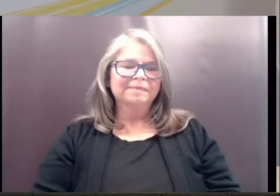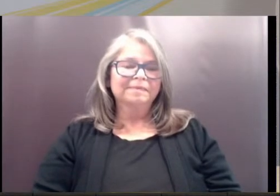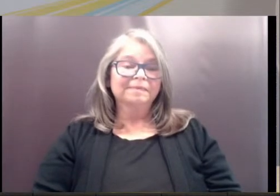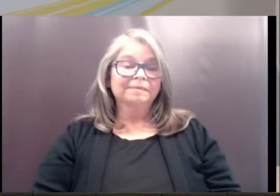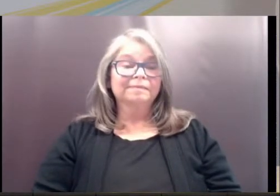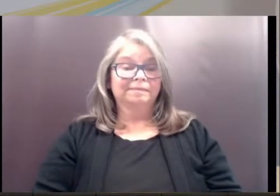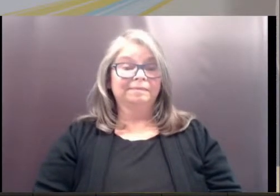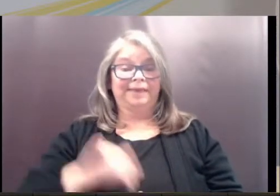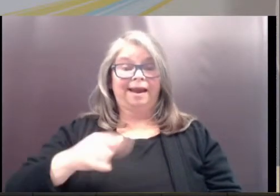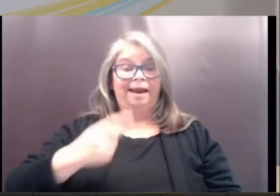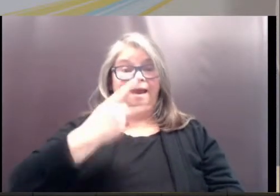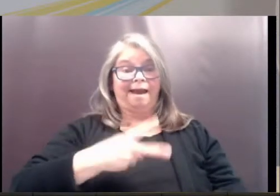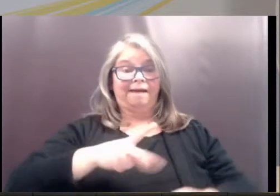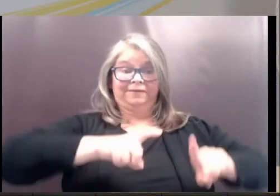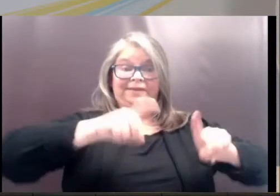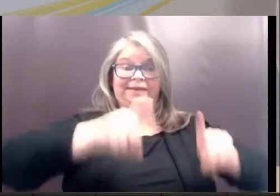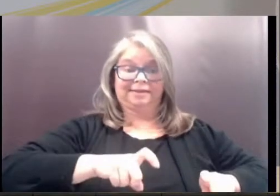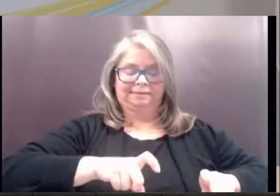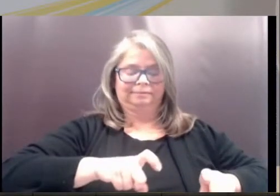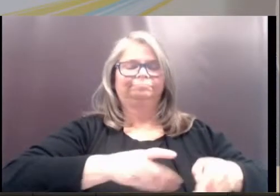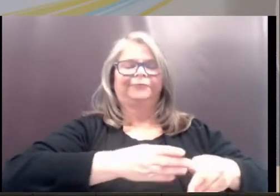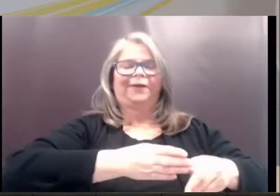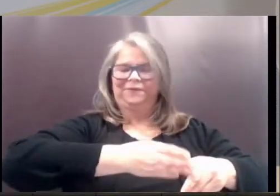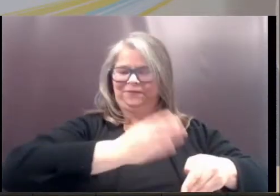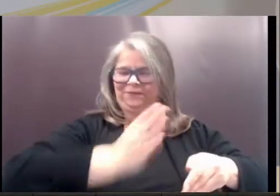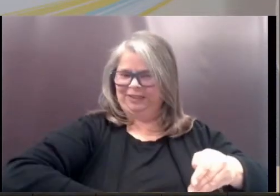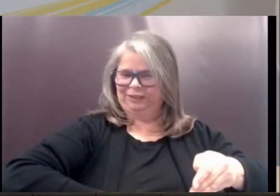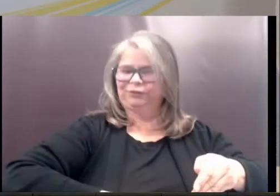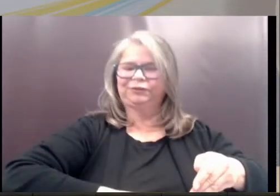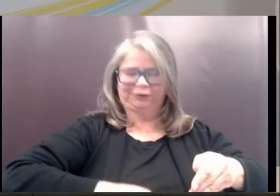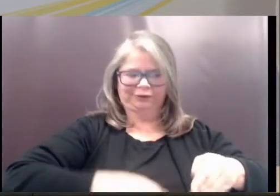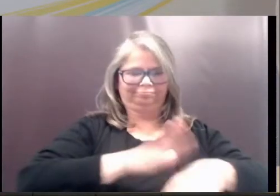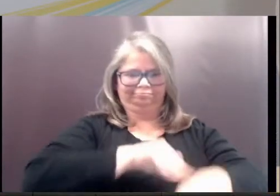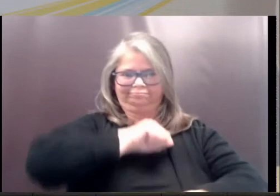been completed, and another half are pending.